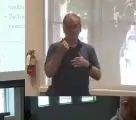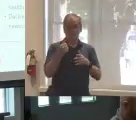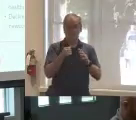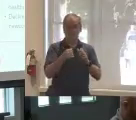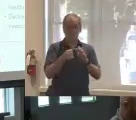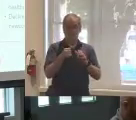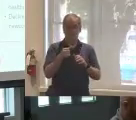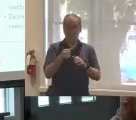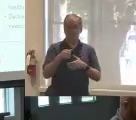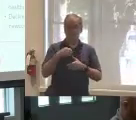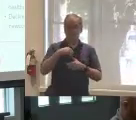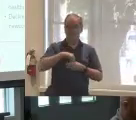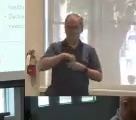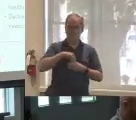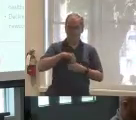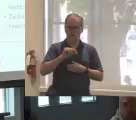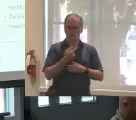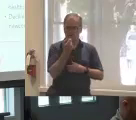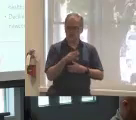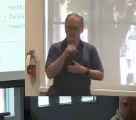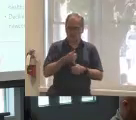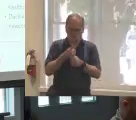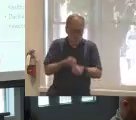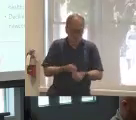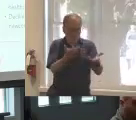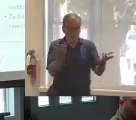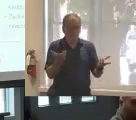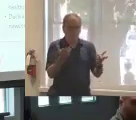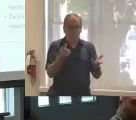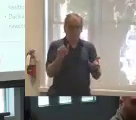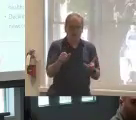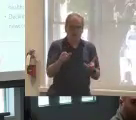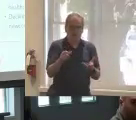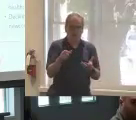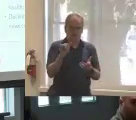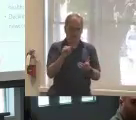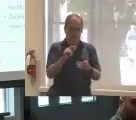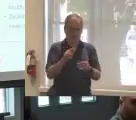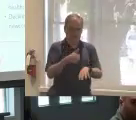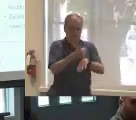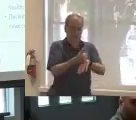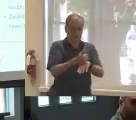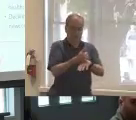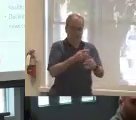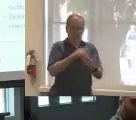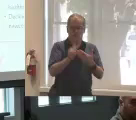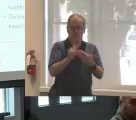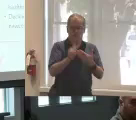our province. And that's actually the first kind of like initiative that